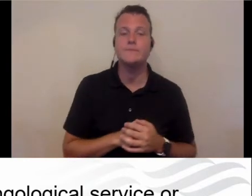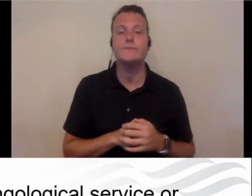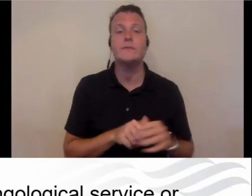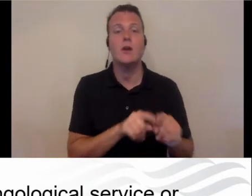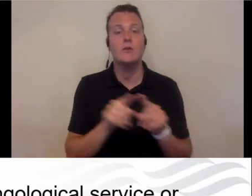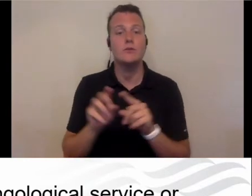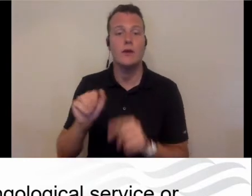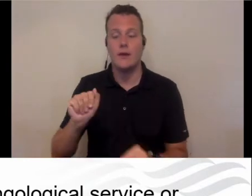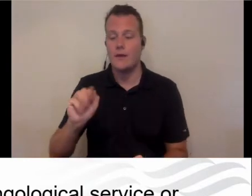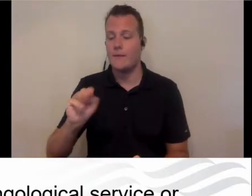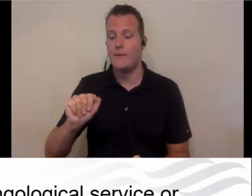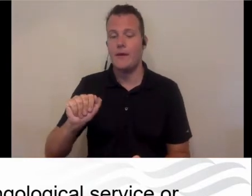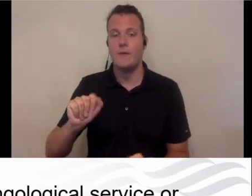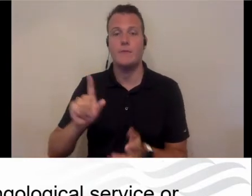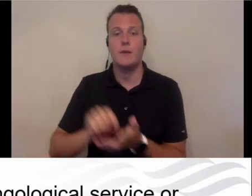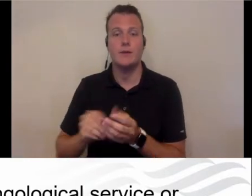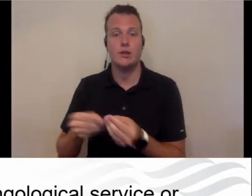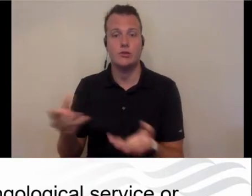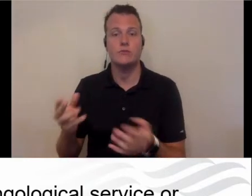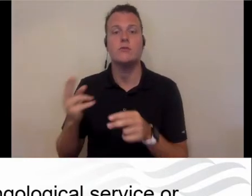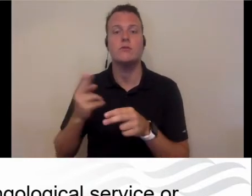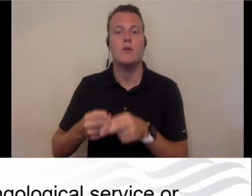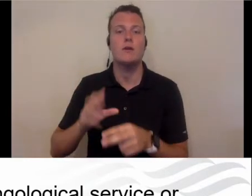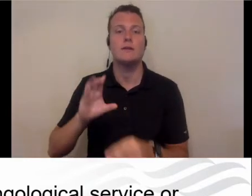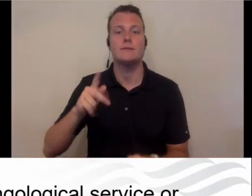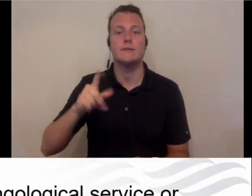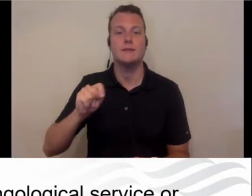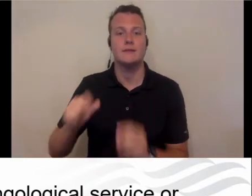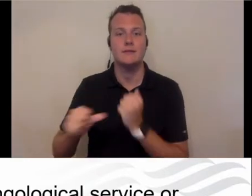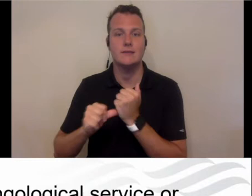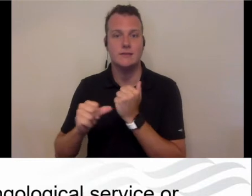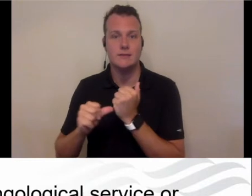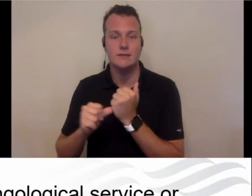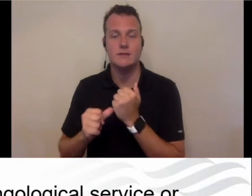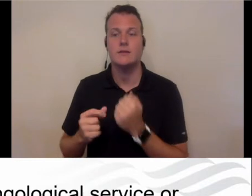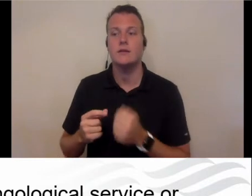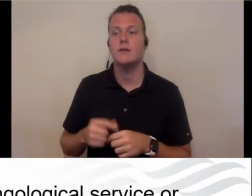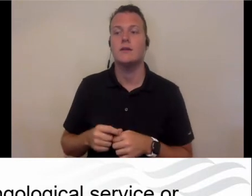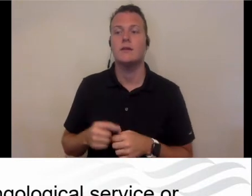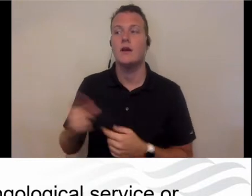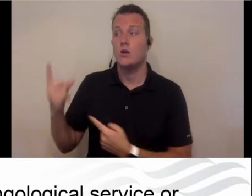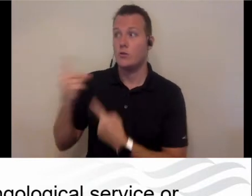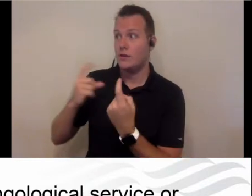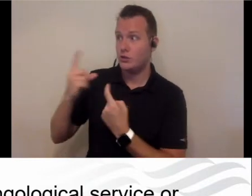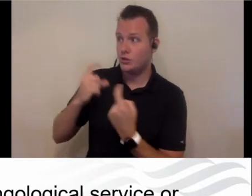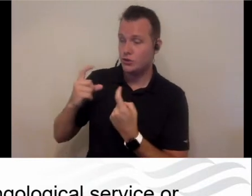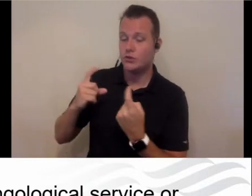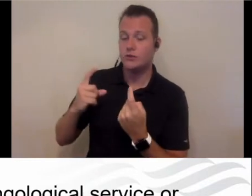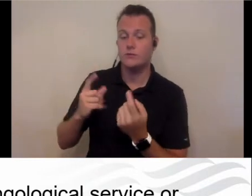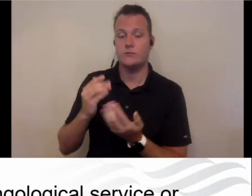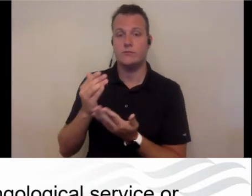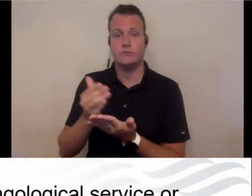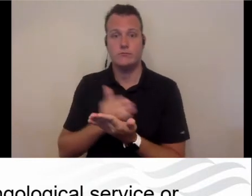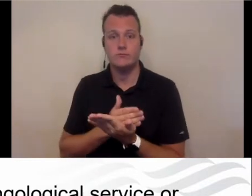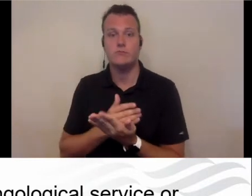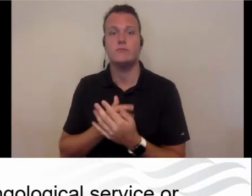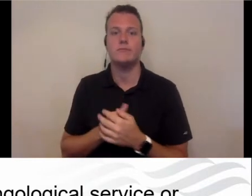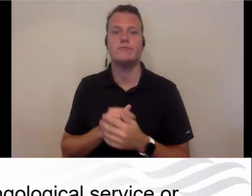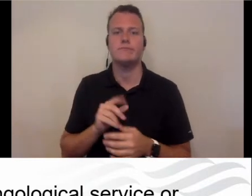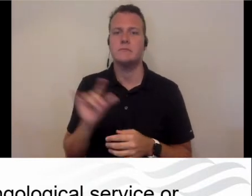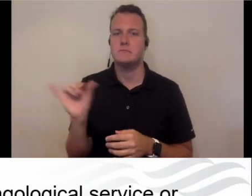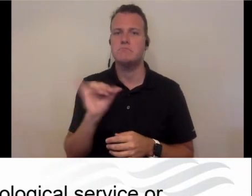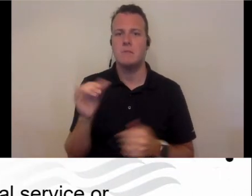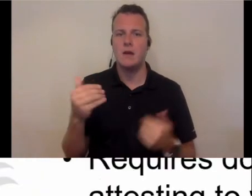publication called the CPT Assistant, where questions can be posed, and that's been done for audiology specific codes